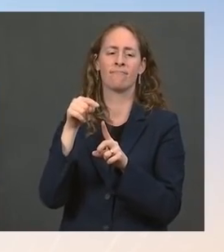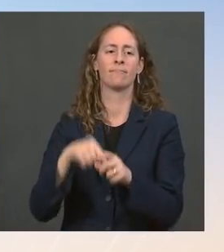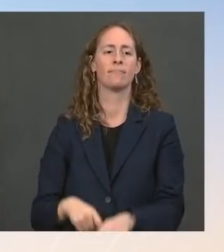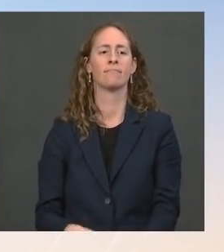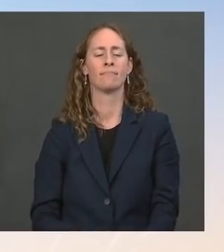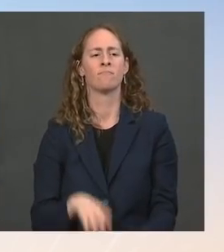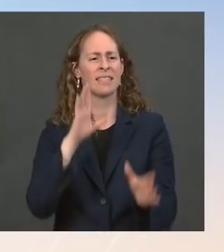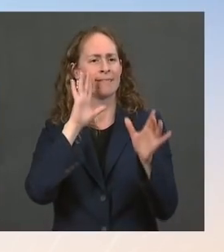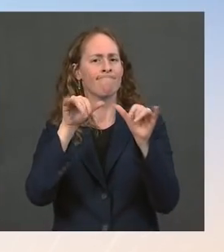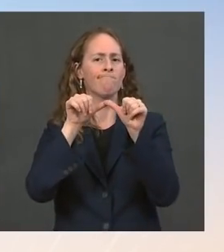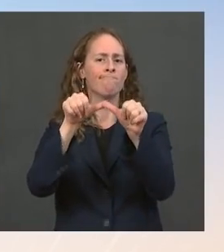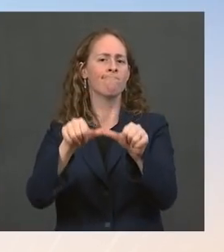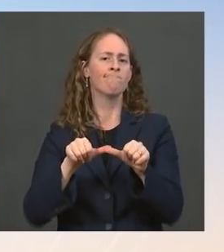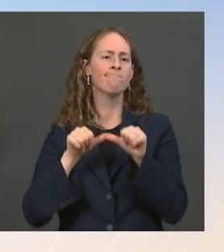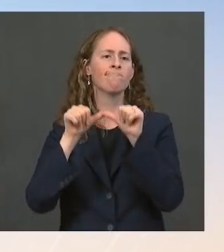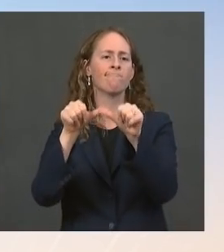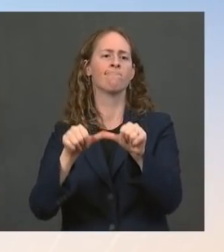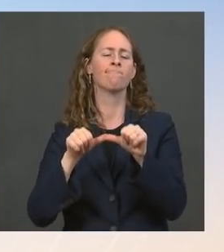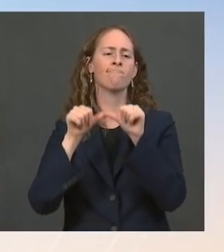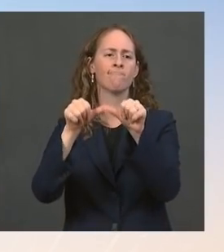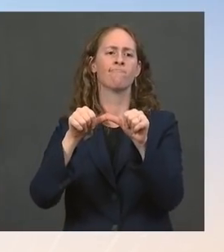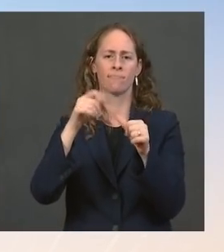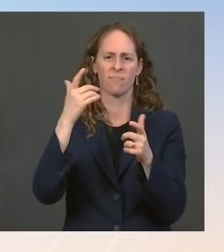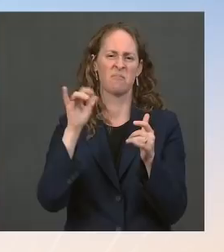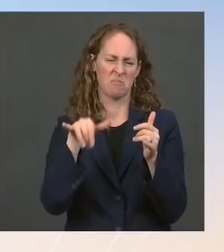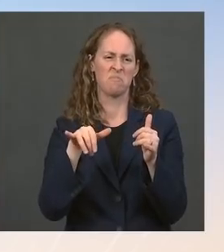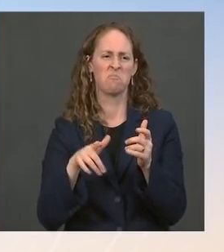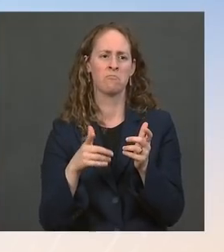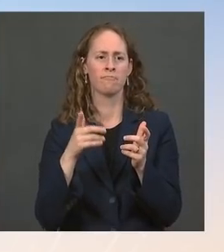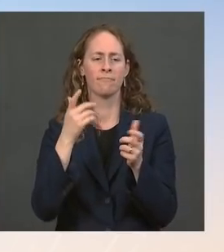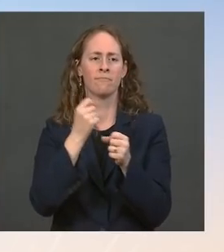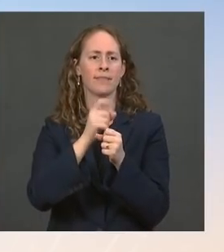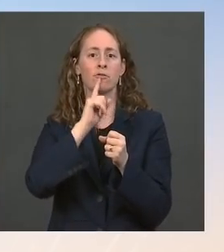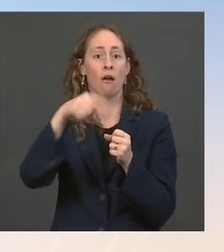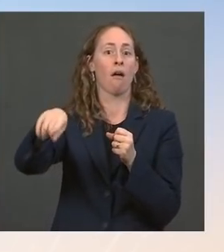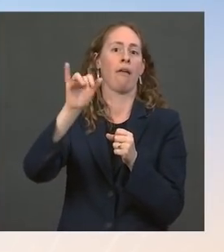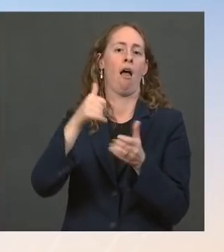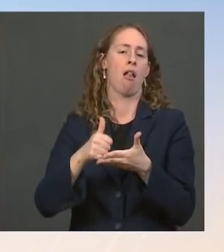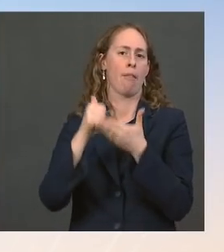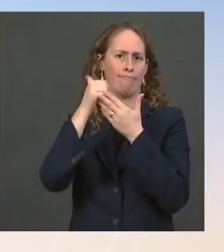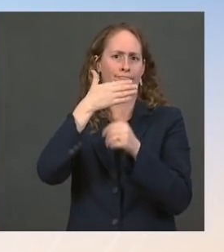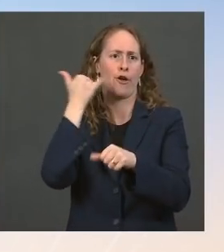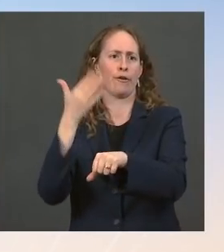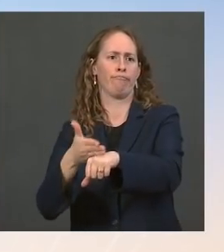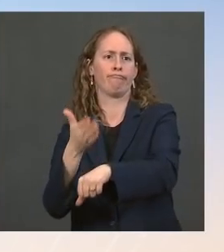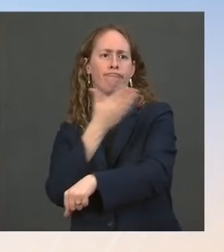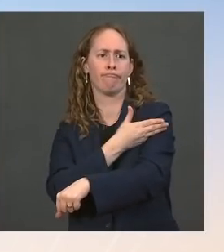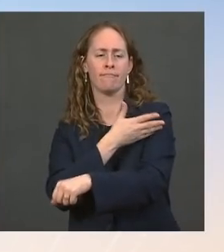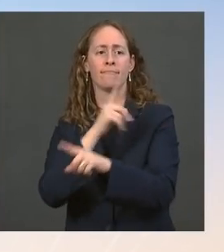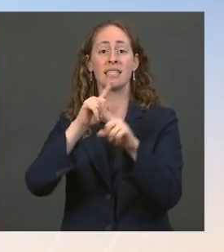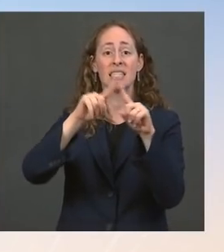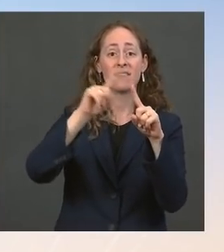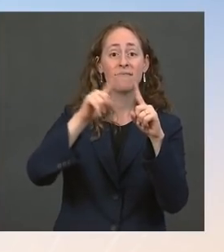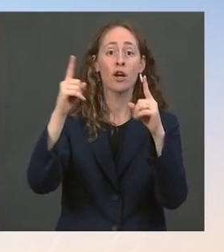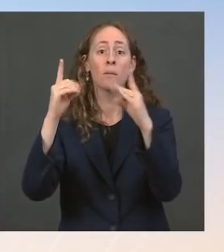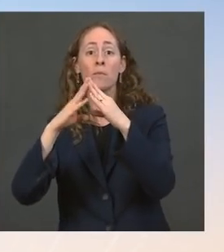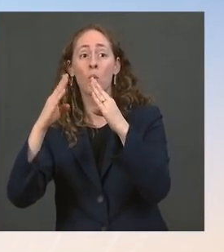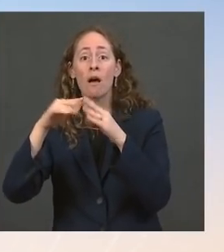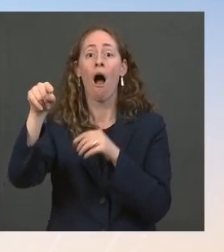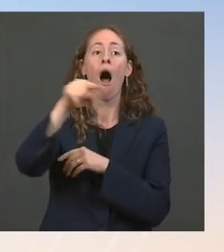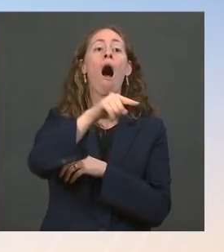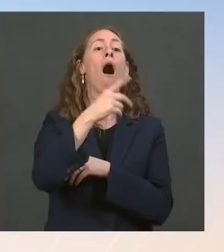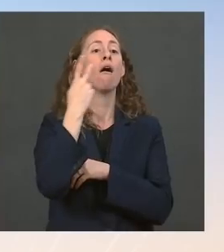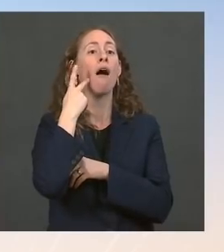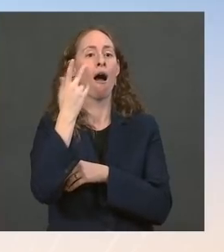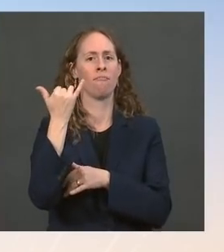to deploy those tactics as well, because we've seen them as effective, and we've seen them work in a range of communities, getting us to a point of